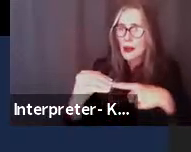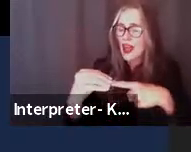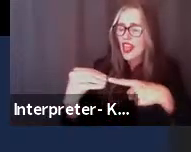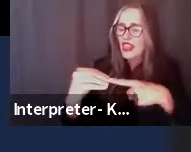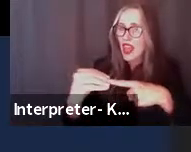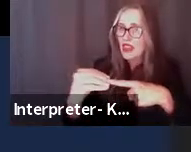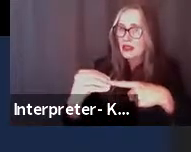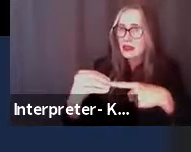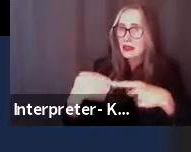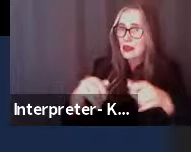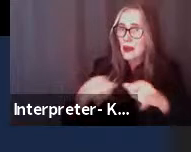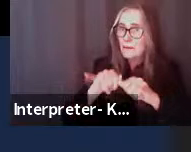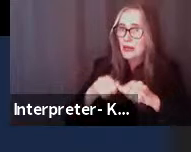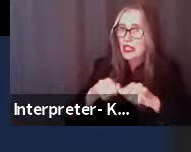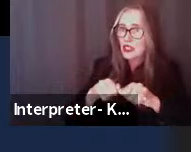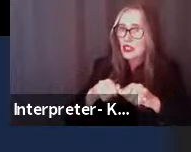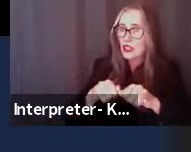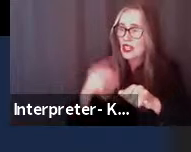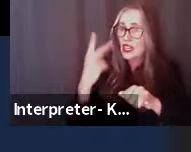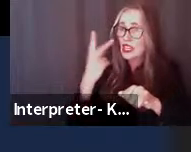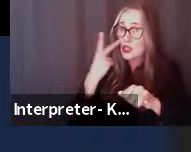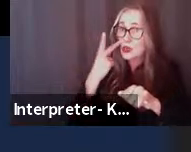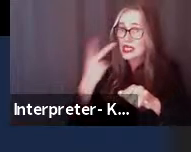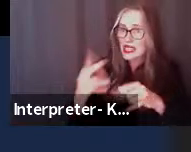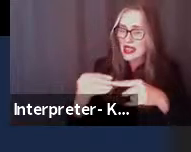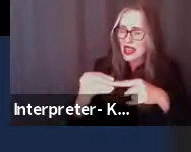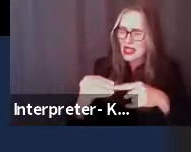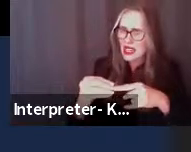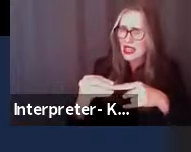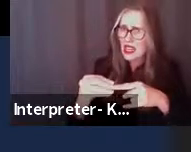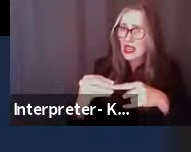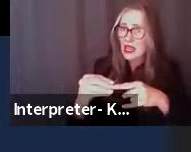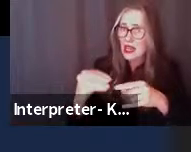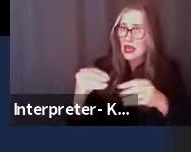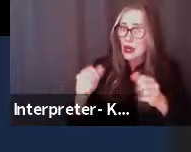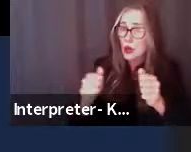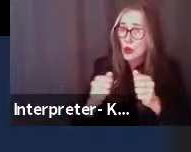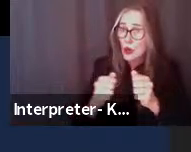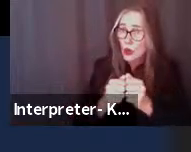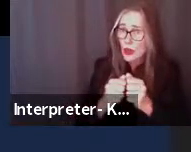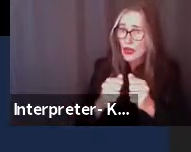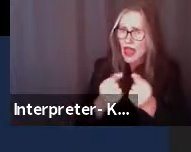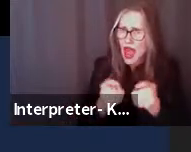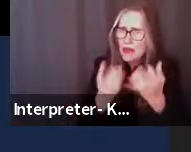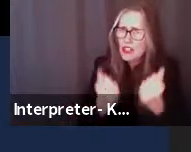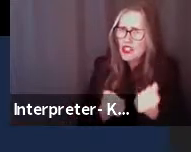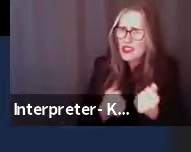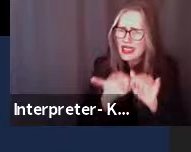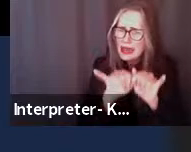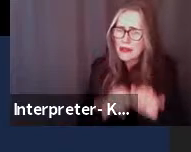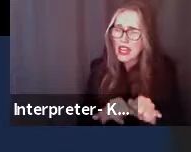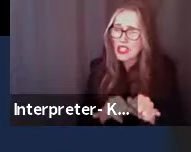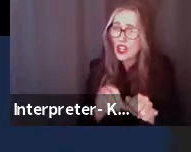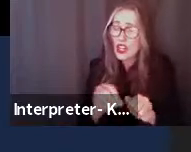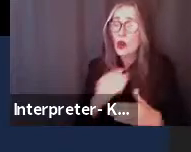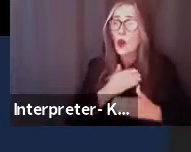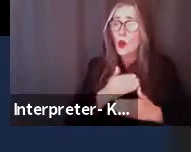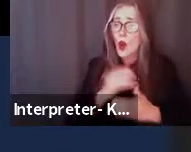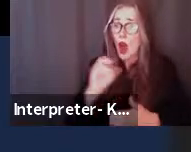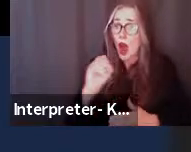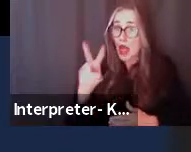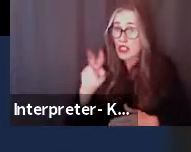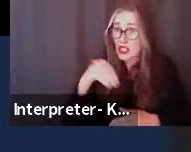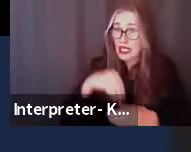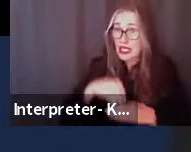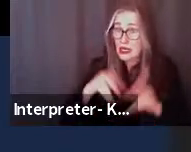patient and with that the racial bias that's embedded in them became newsworthy so um there was talk about the ways in